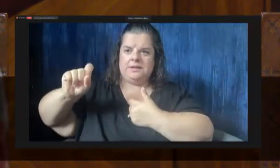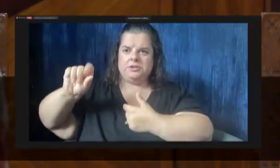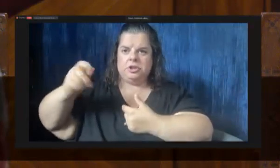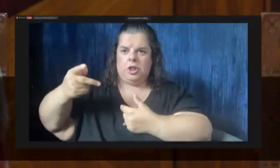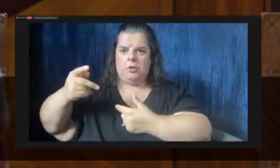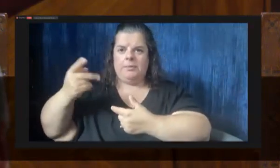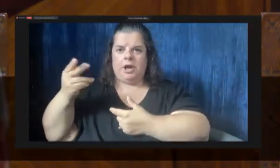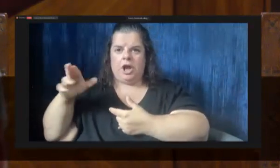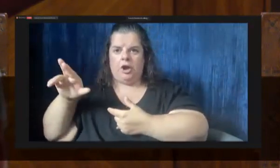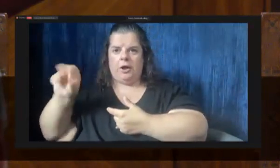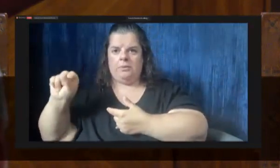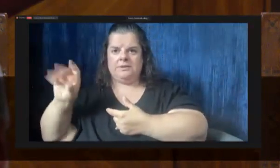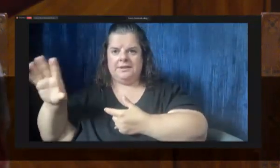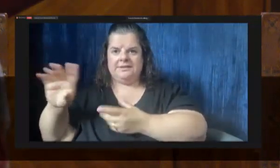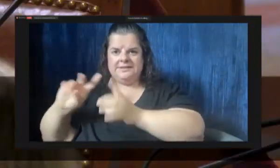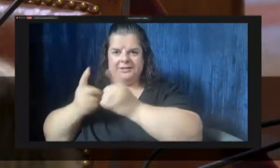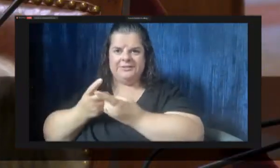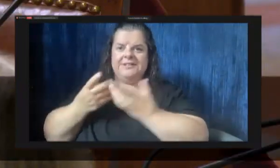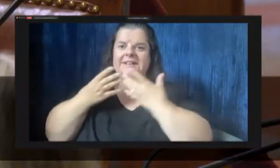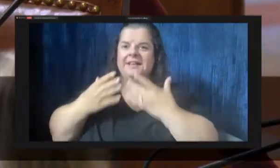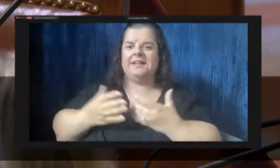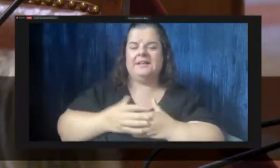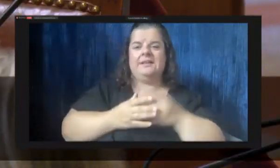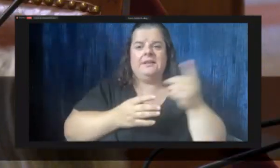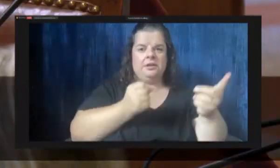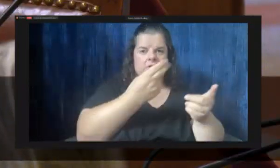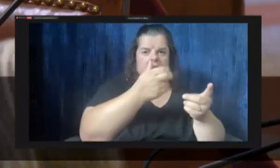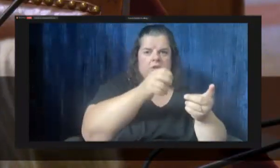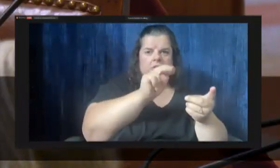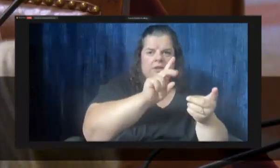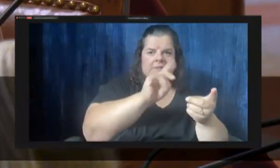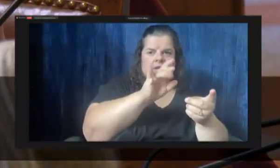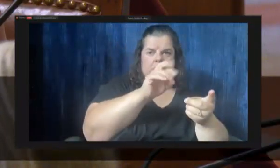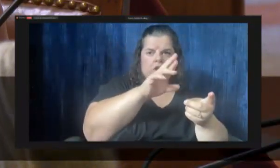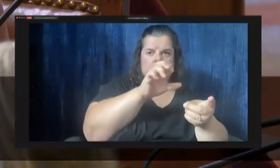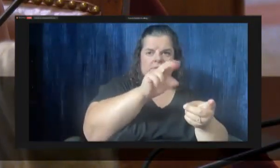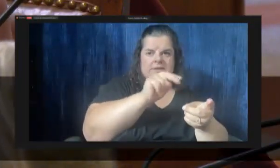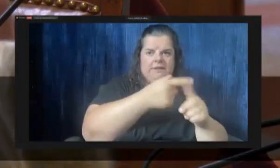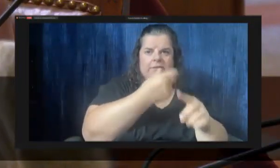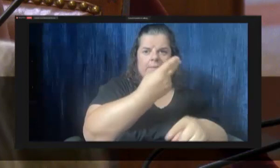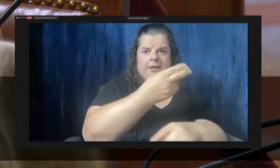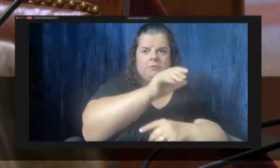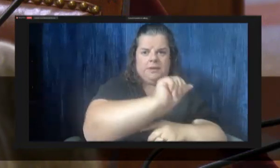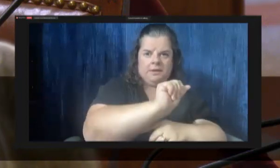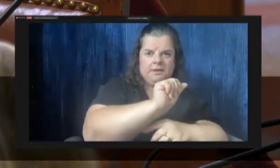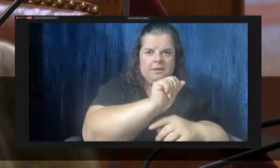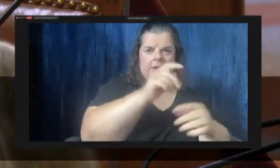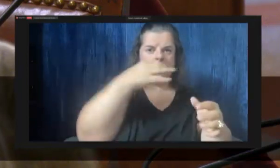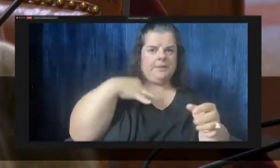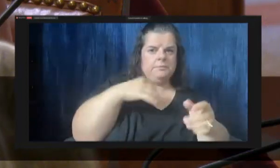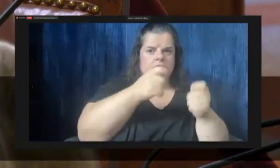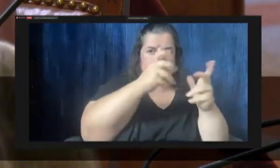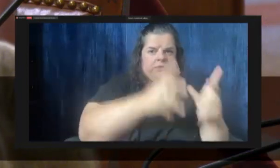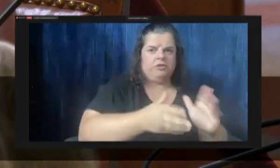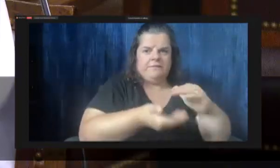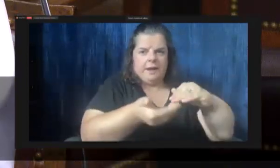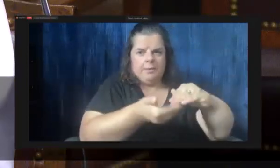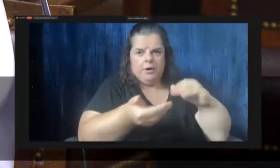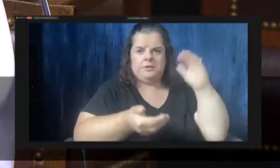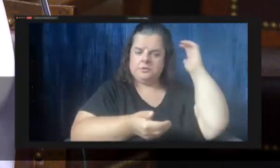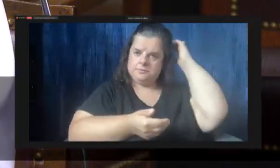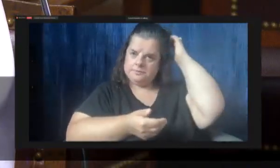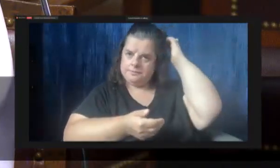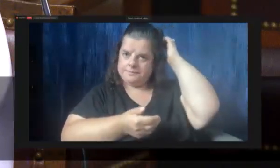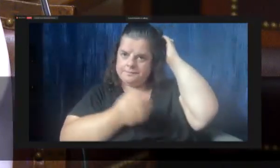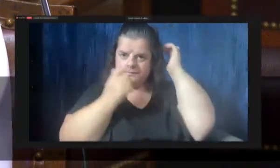for that. But it's okay. And please. I'm Shannon Dickerson. I'm also with Humane Action Pittsburgh, their Director of Operations. Great. So we had